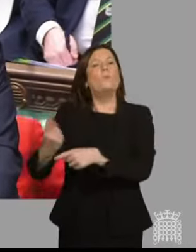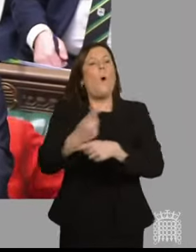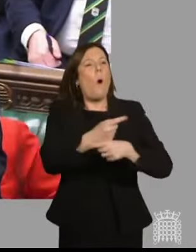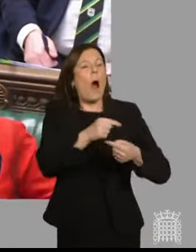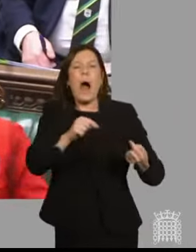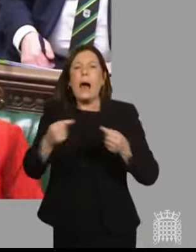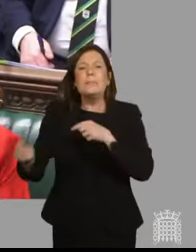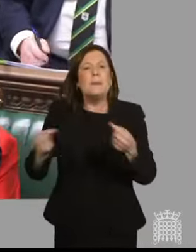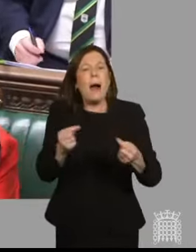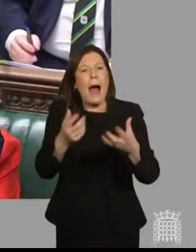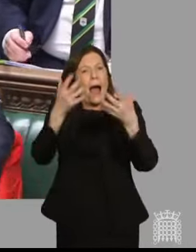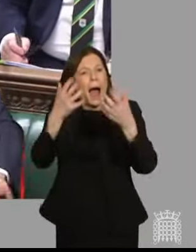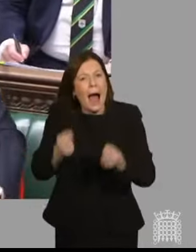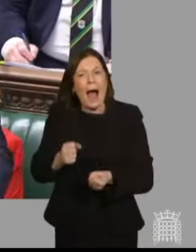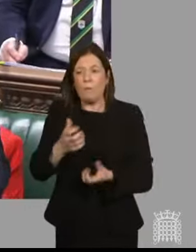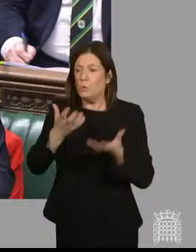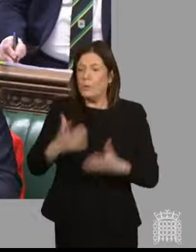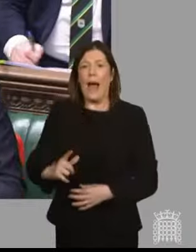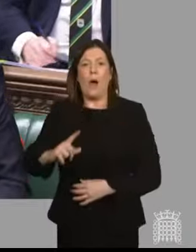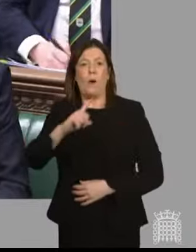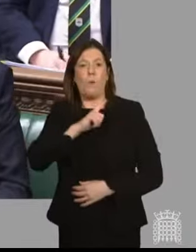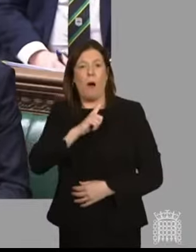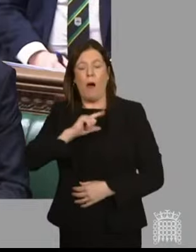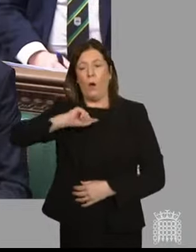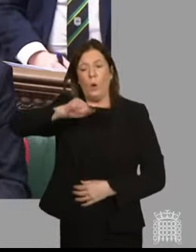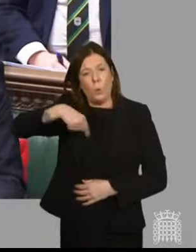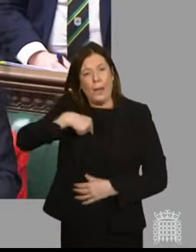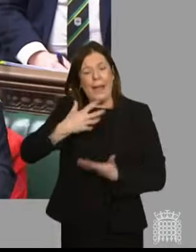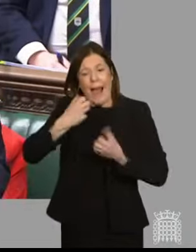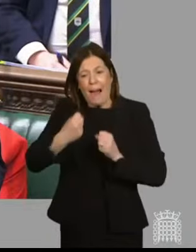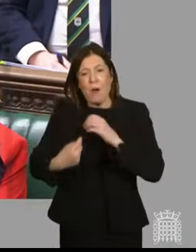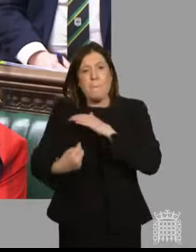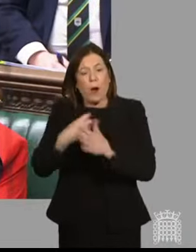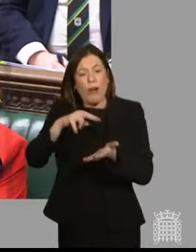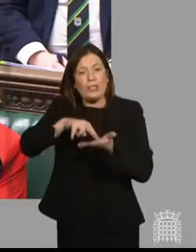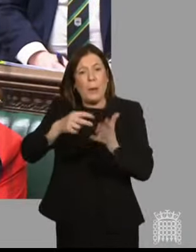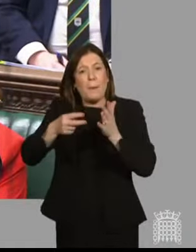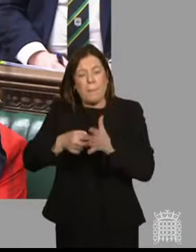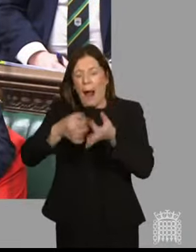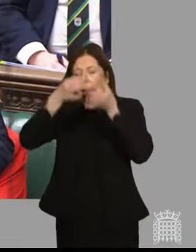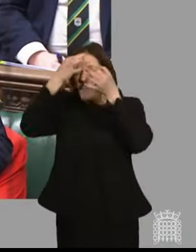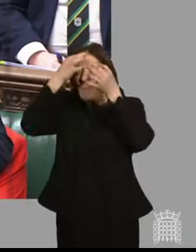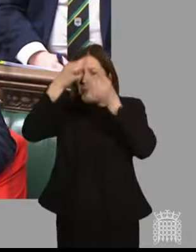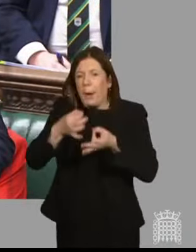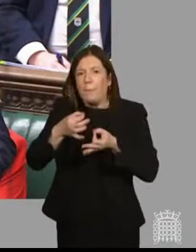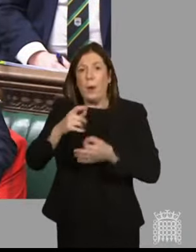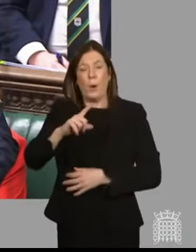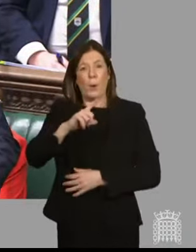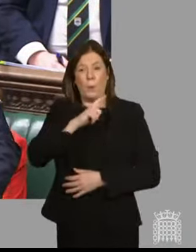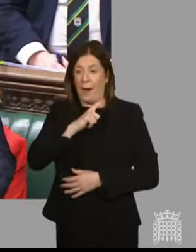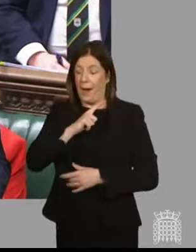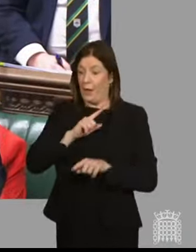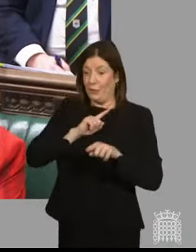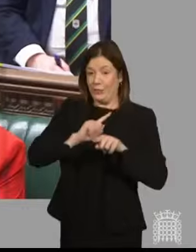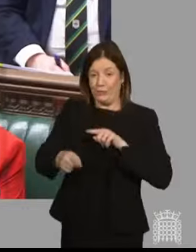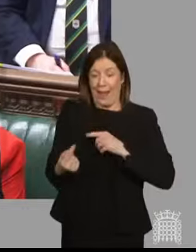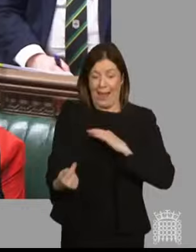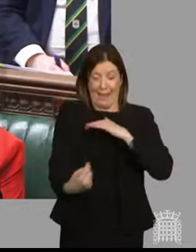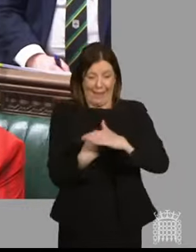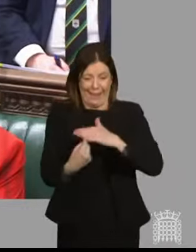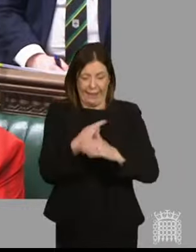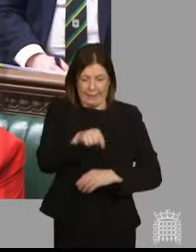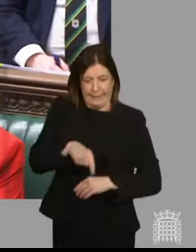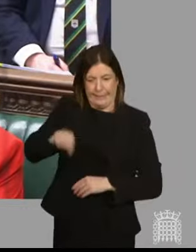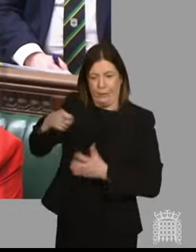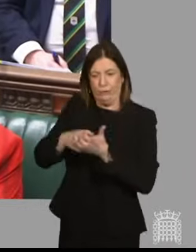migration plan ever to end the legal challenges and actually get flights off the ground. And let's be clear about this. He doesn't